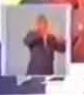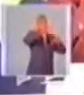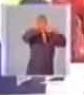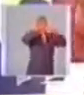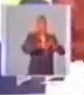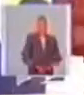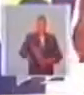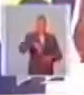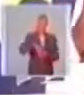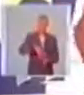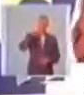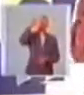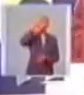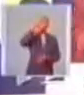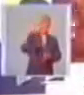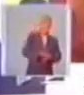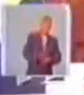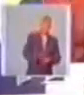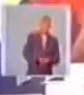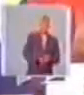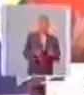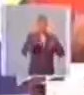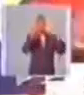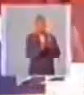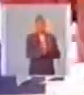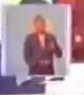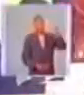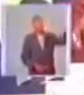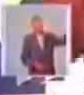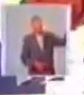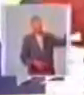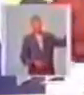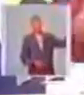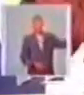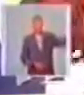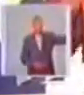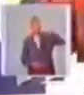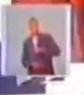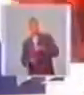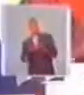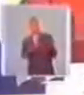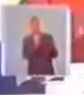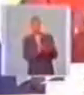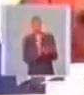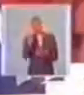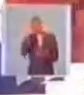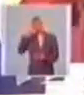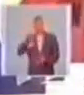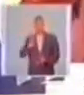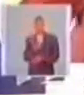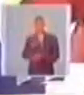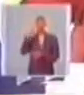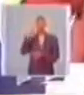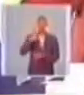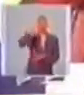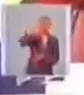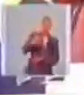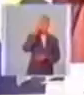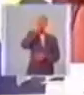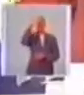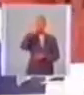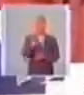ni ana me fra wo mu na no pay abedi adanse ebi etia osofu bia na o di tight ene any wo church member bia na wo